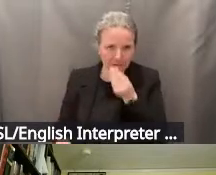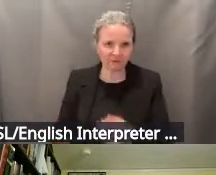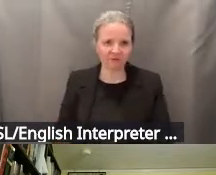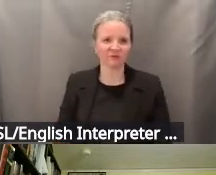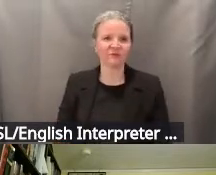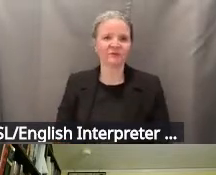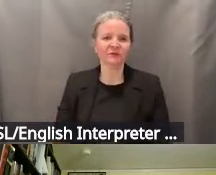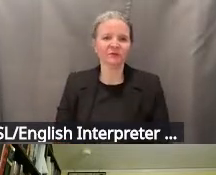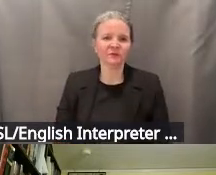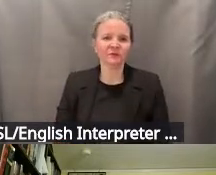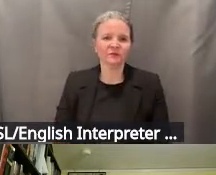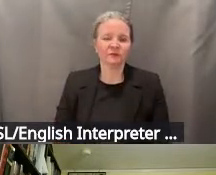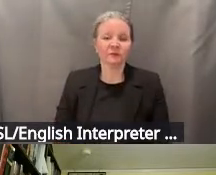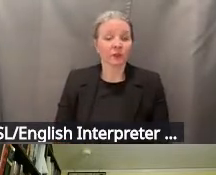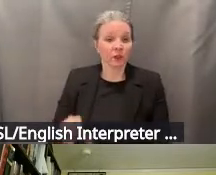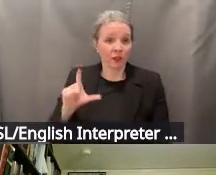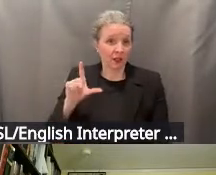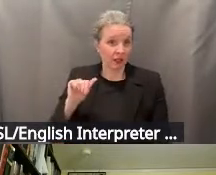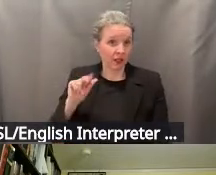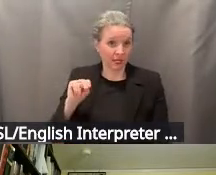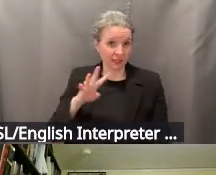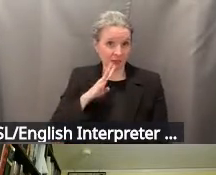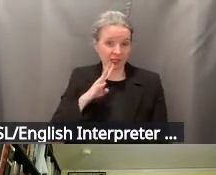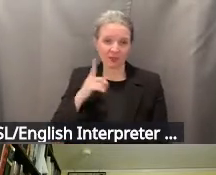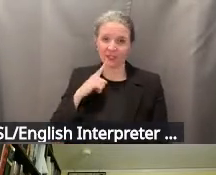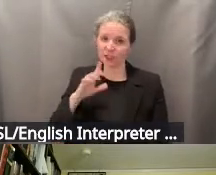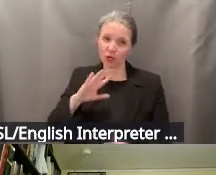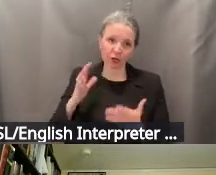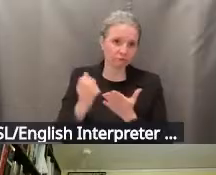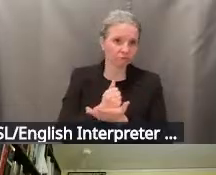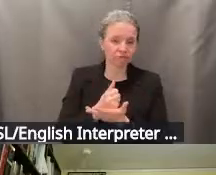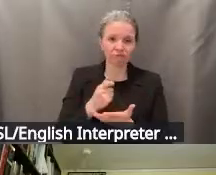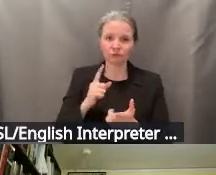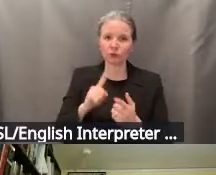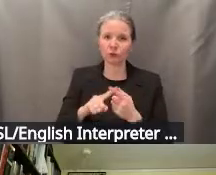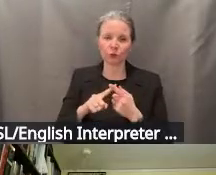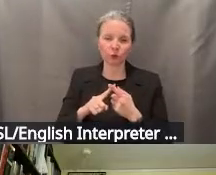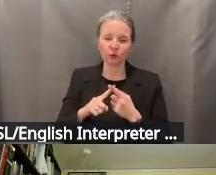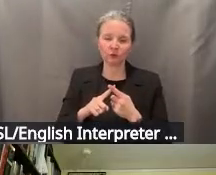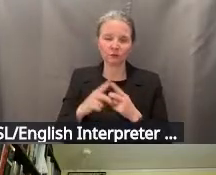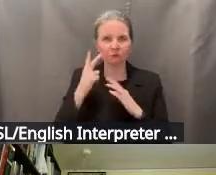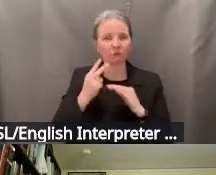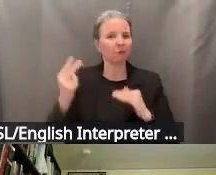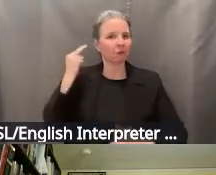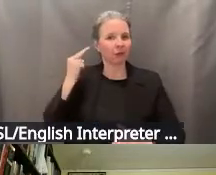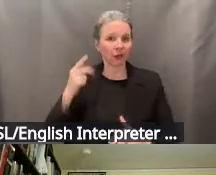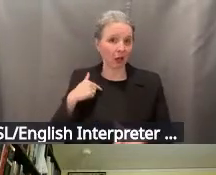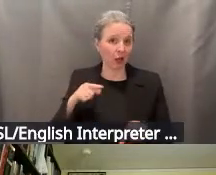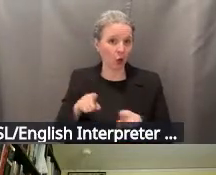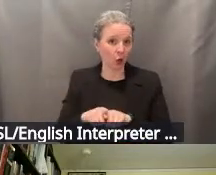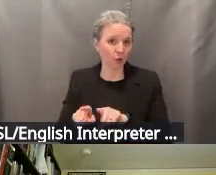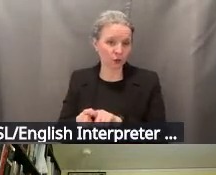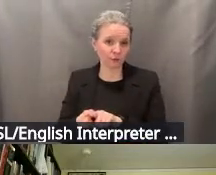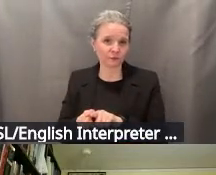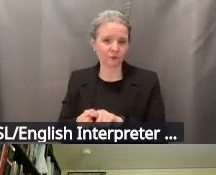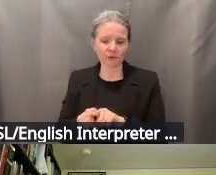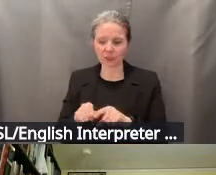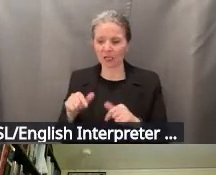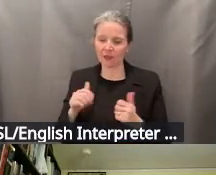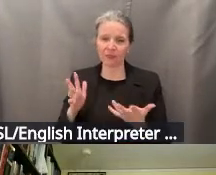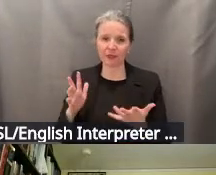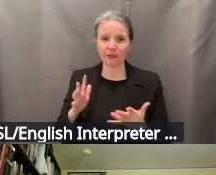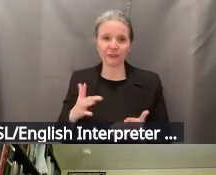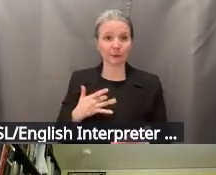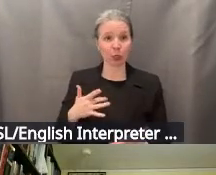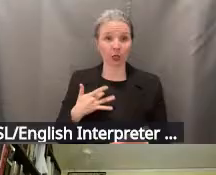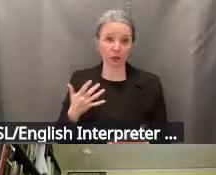Thank you. So this is kind of our chance to take a lap. So I also, in the spirit